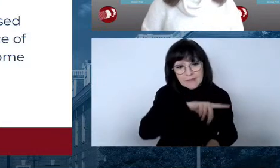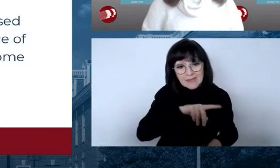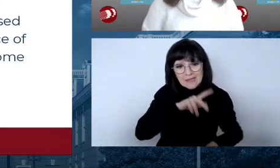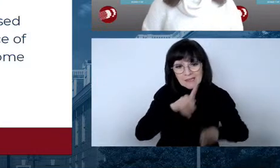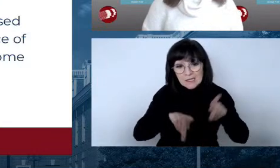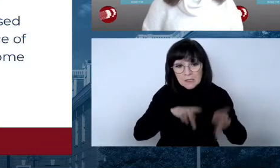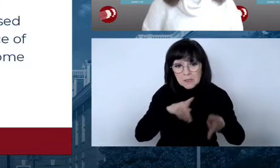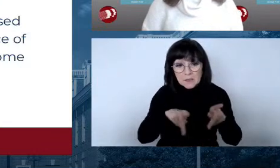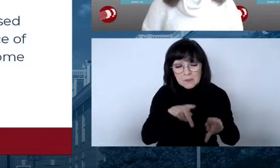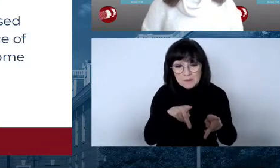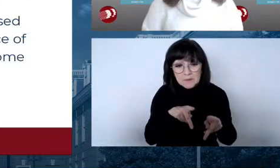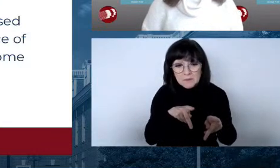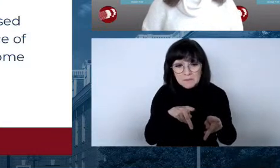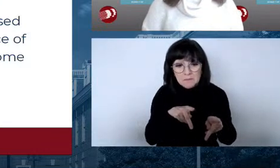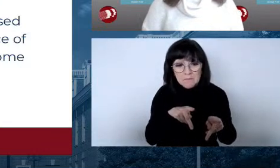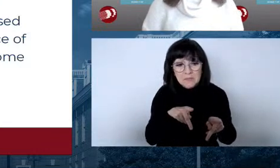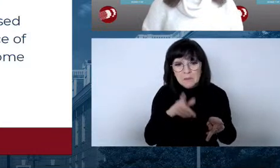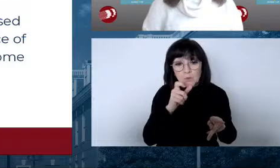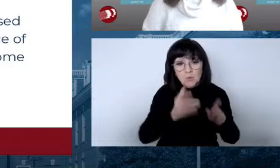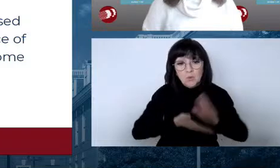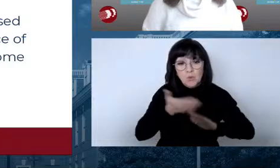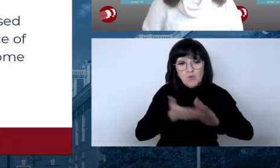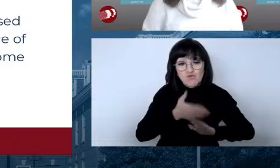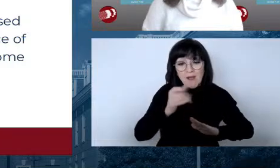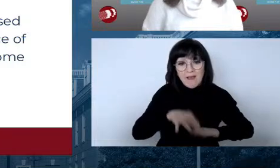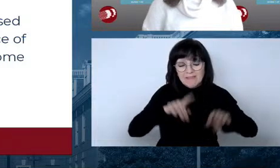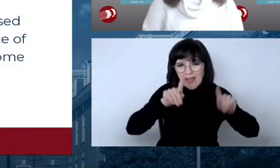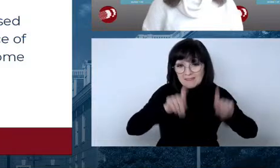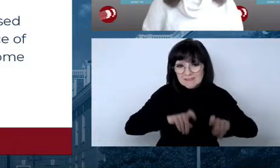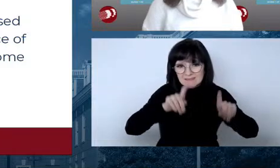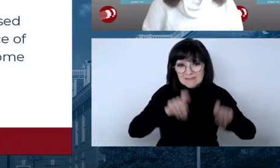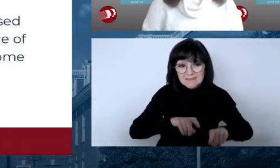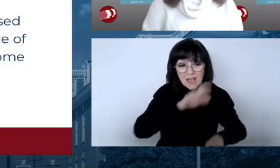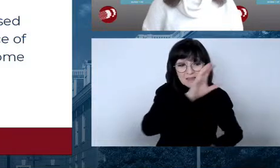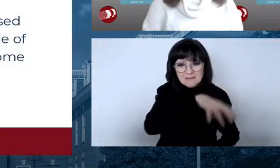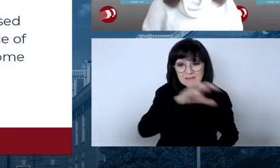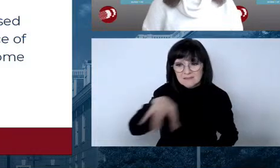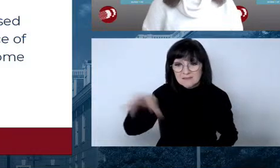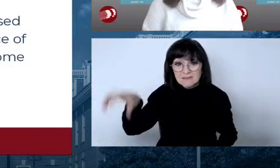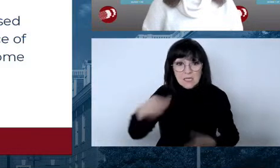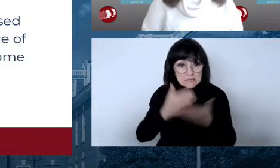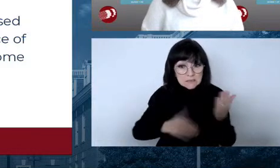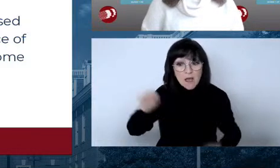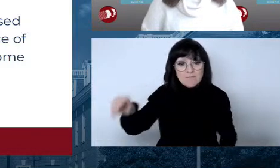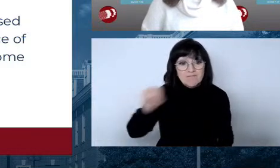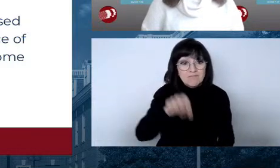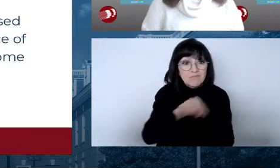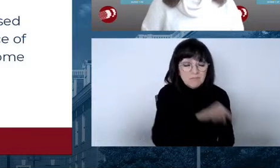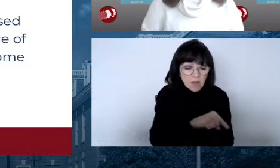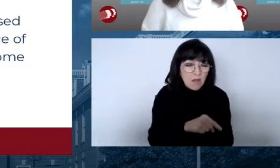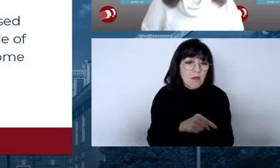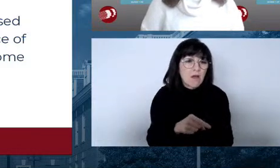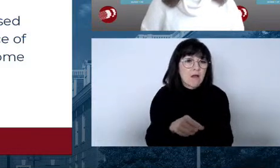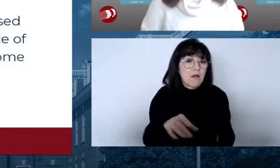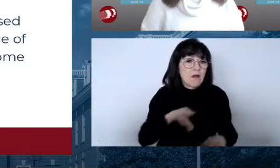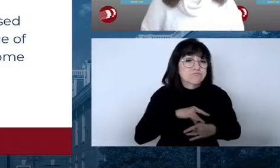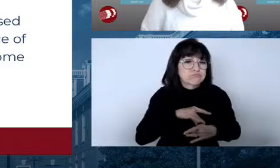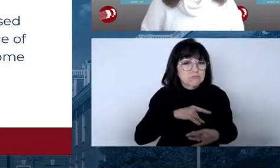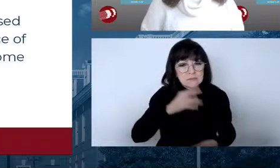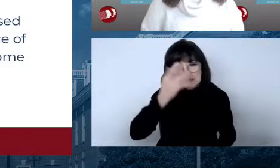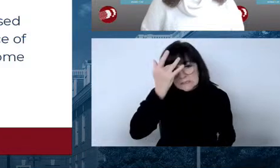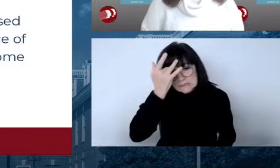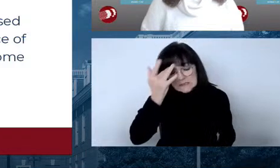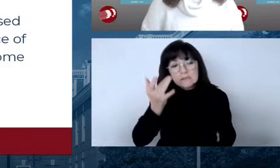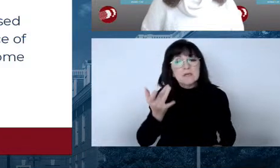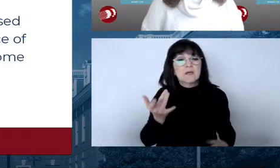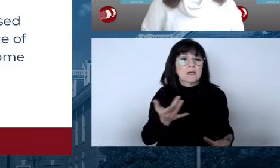struggling with their own employees testing positive due to some exposures and getting together over the holidays. And